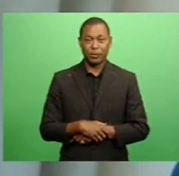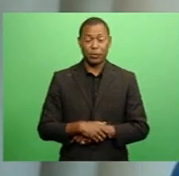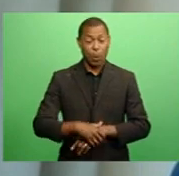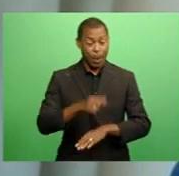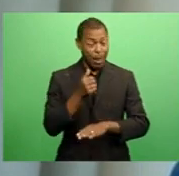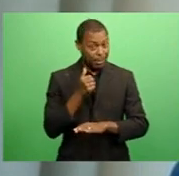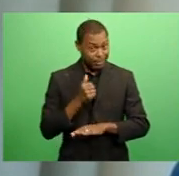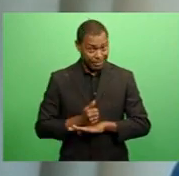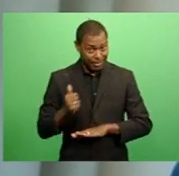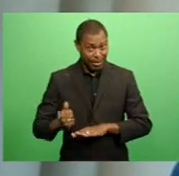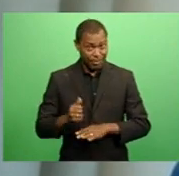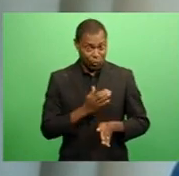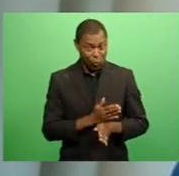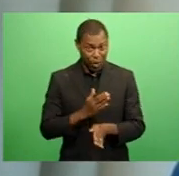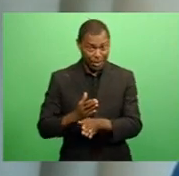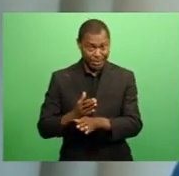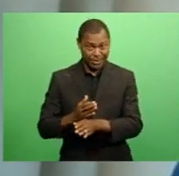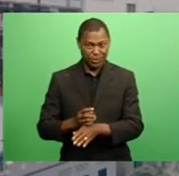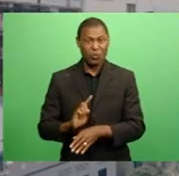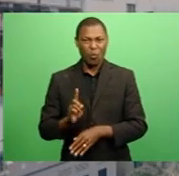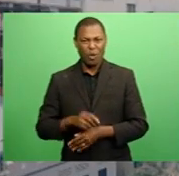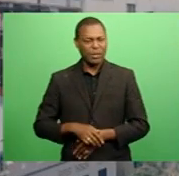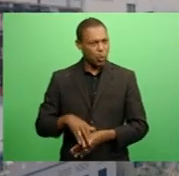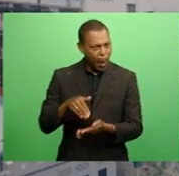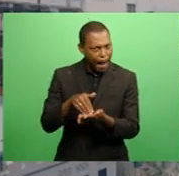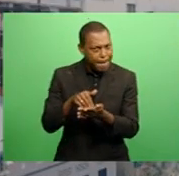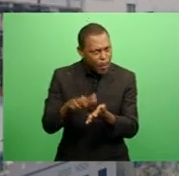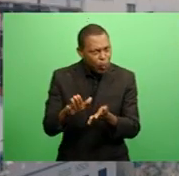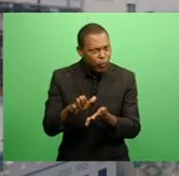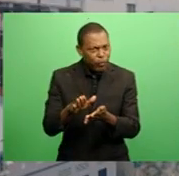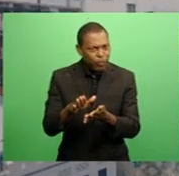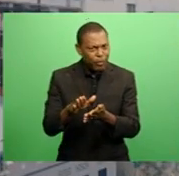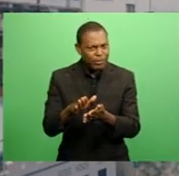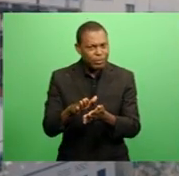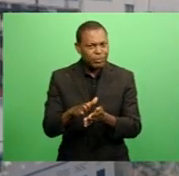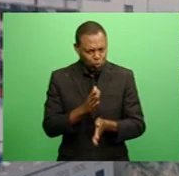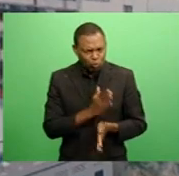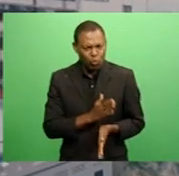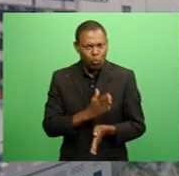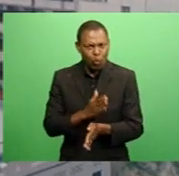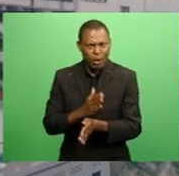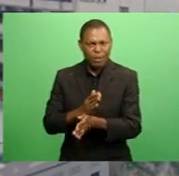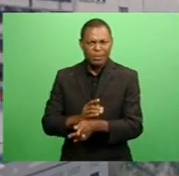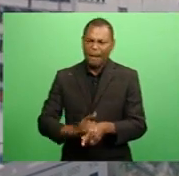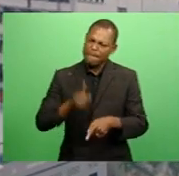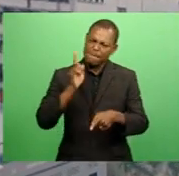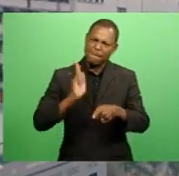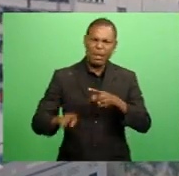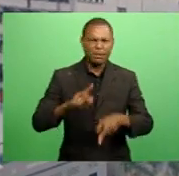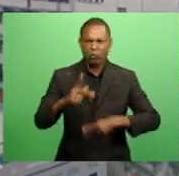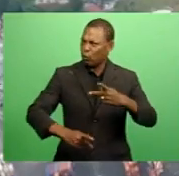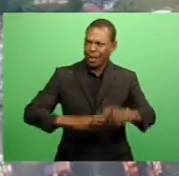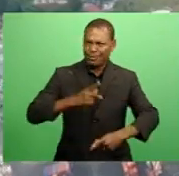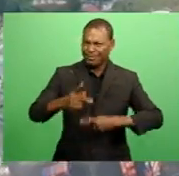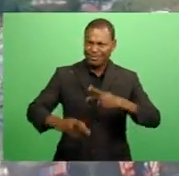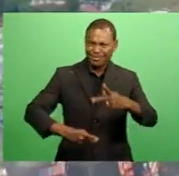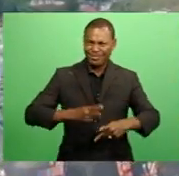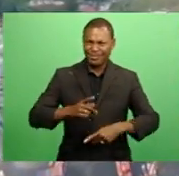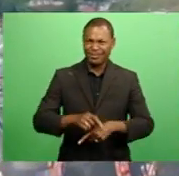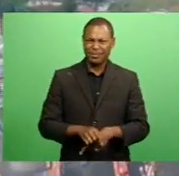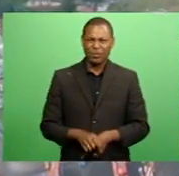in particular those who give approvals, they actually work really well. They quicken their processes. They become a lot